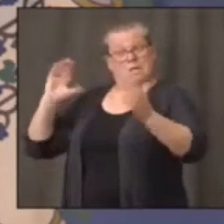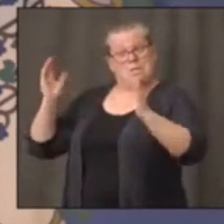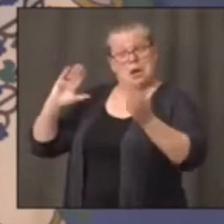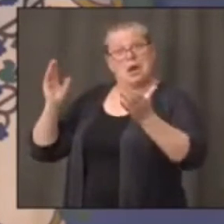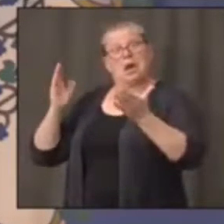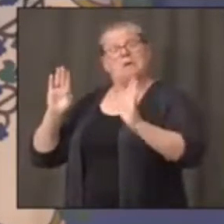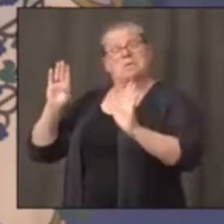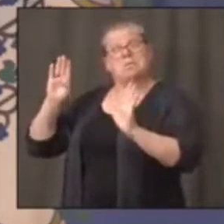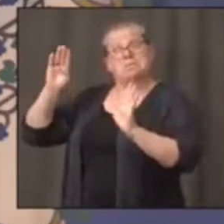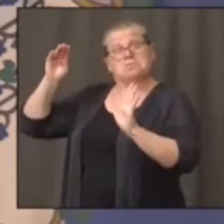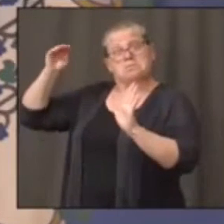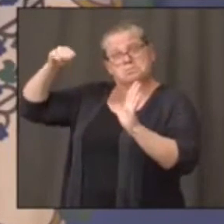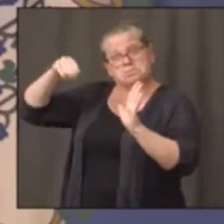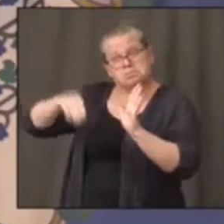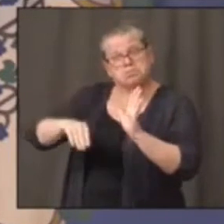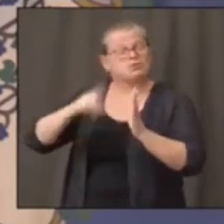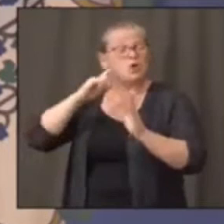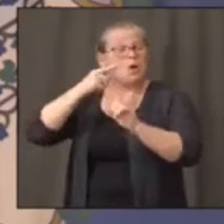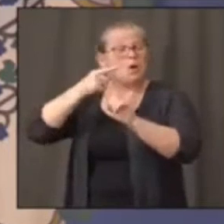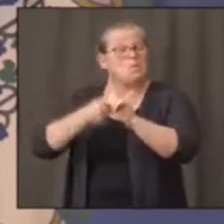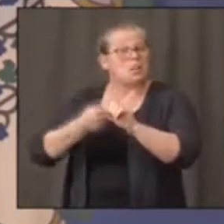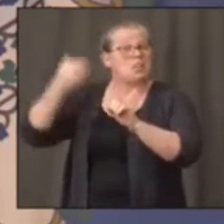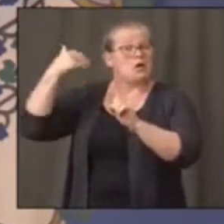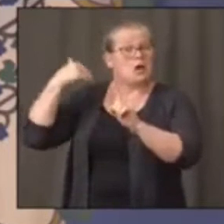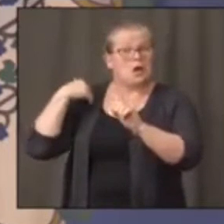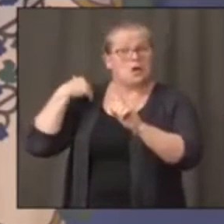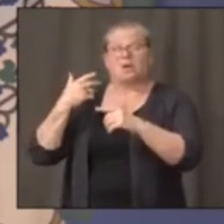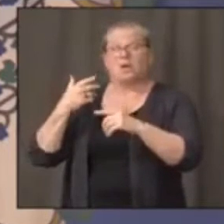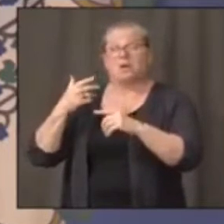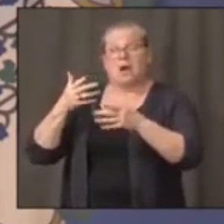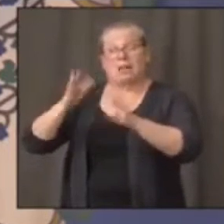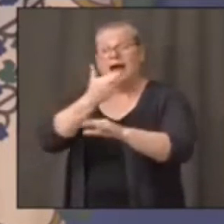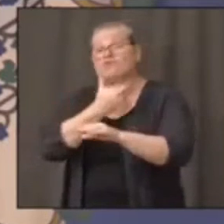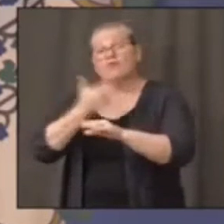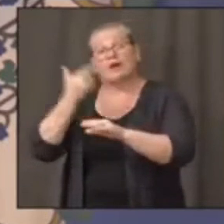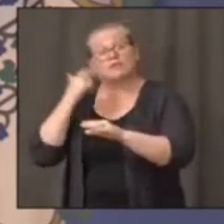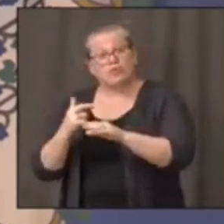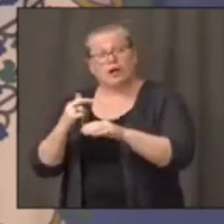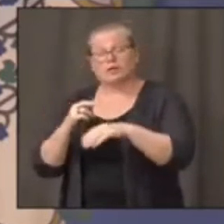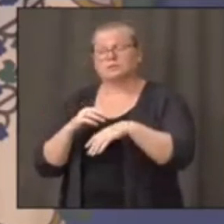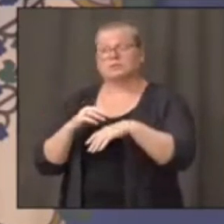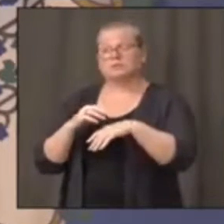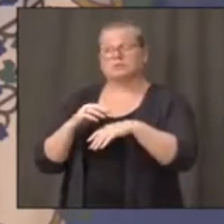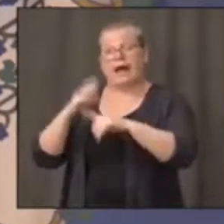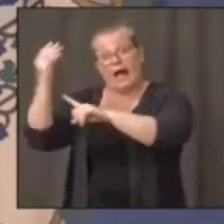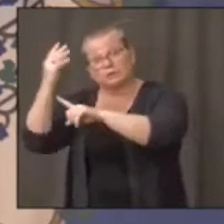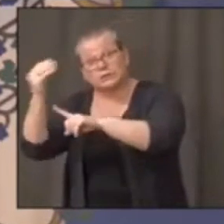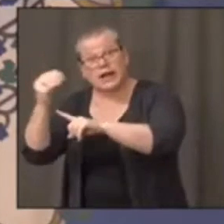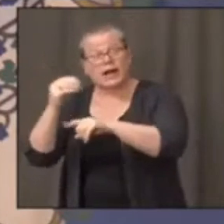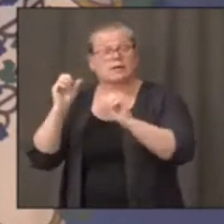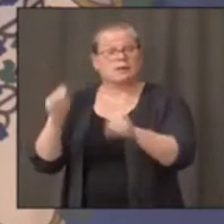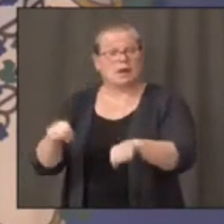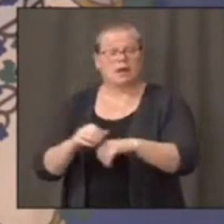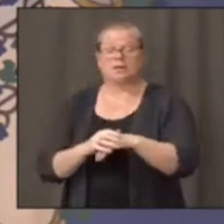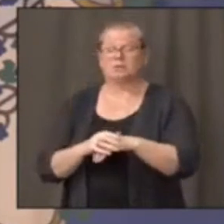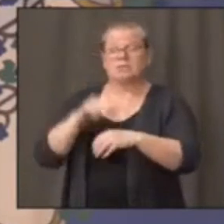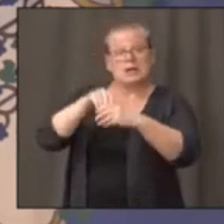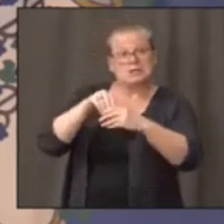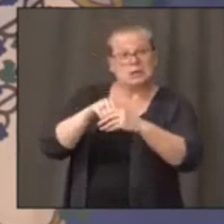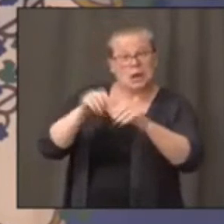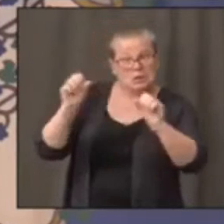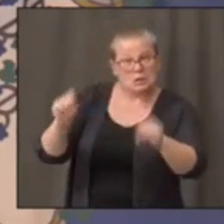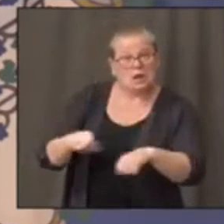month ago now that we did some indoor dining and some other venues. So I don't think it's so soon is how I would phrase